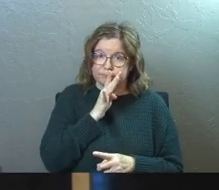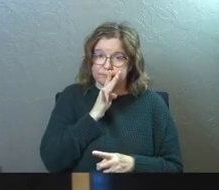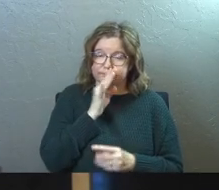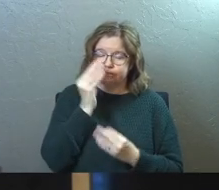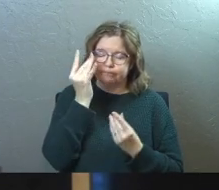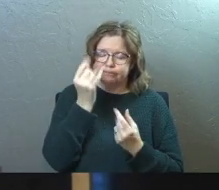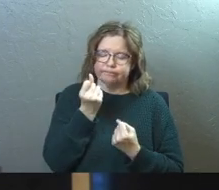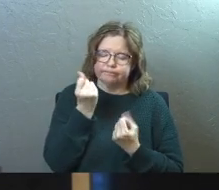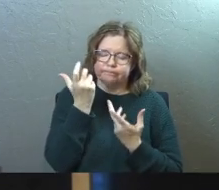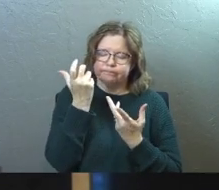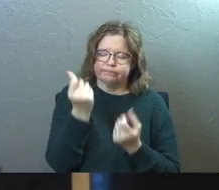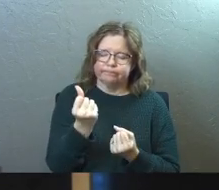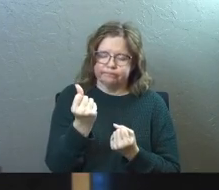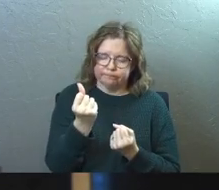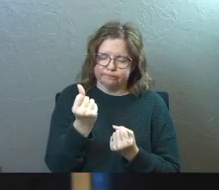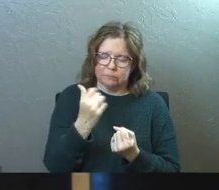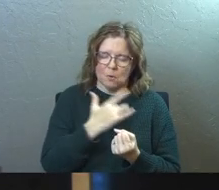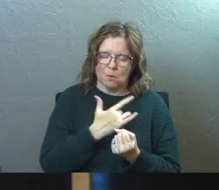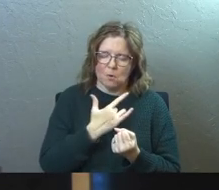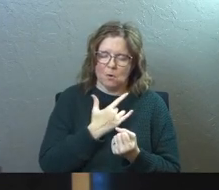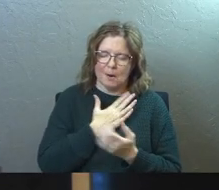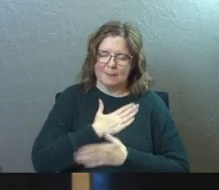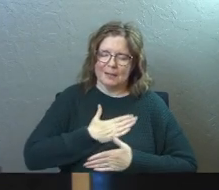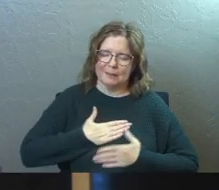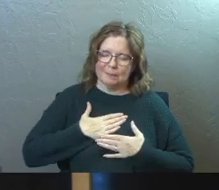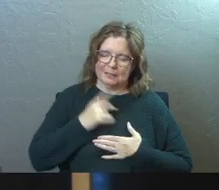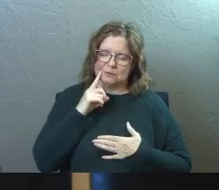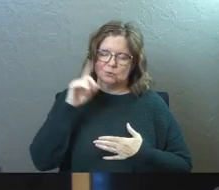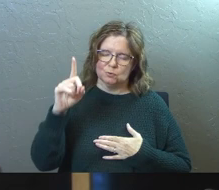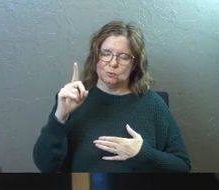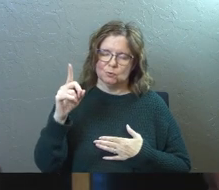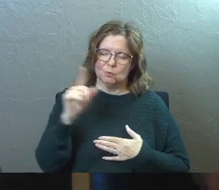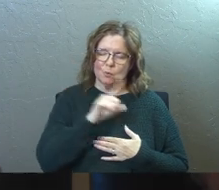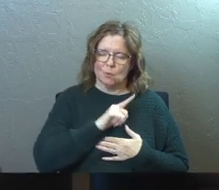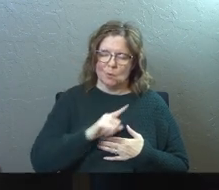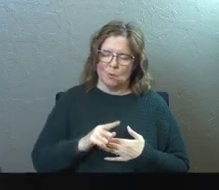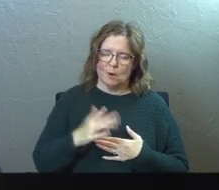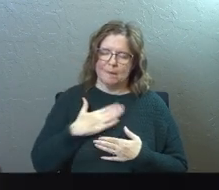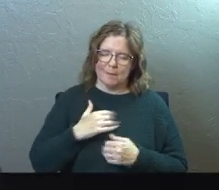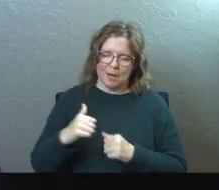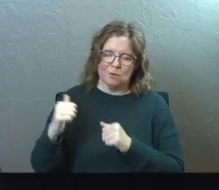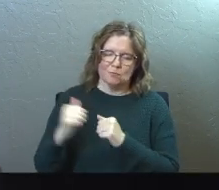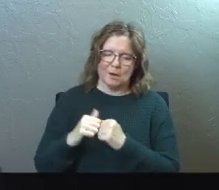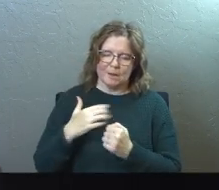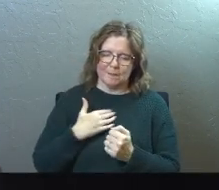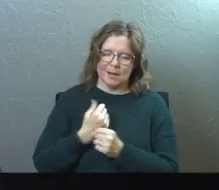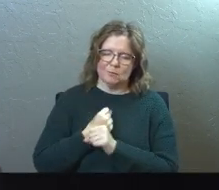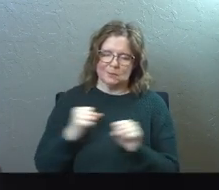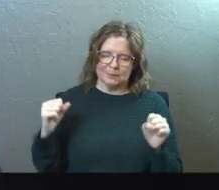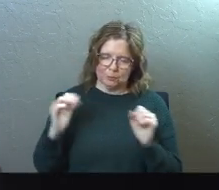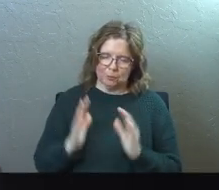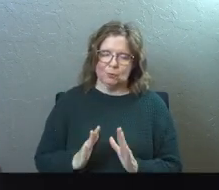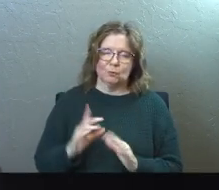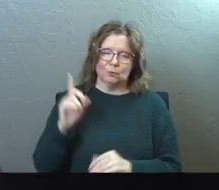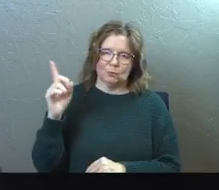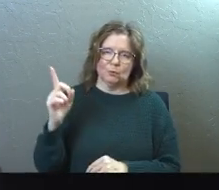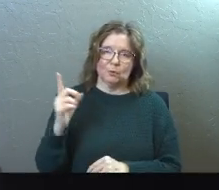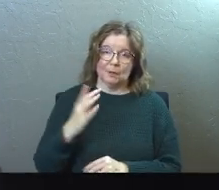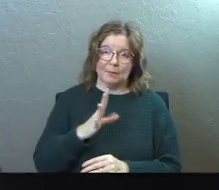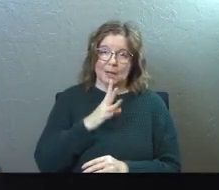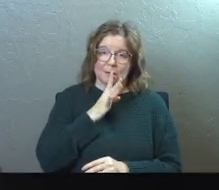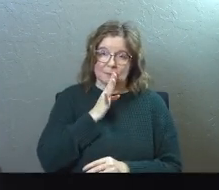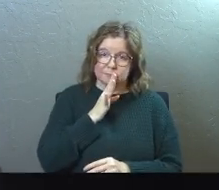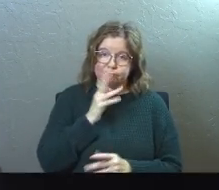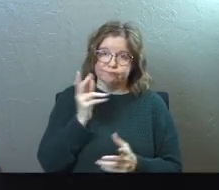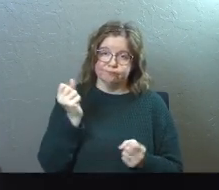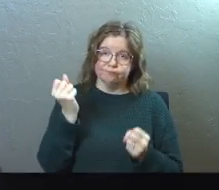the meditation of my heart be pleasing to you, O Lord, my rock and my redeemer. May the words